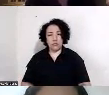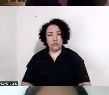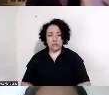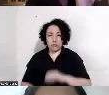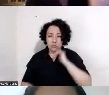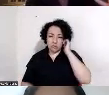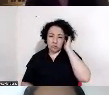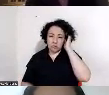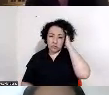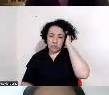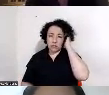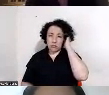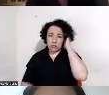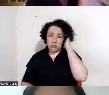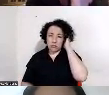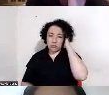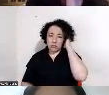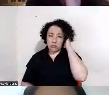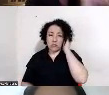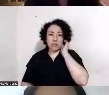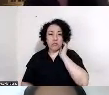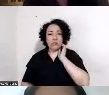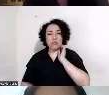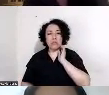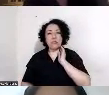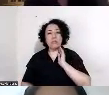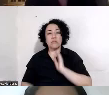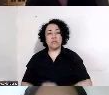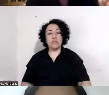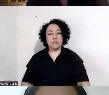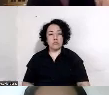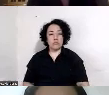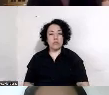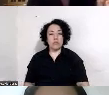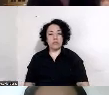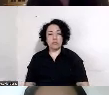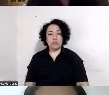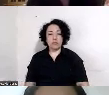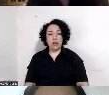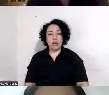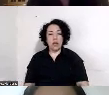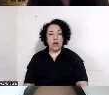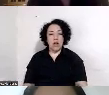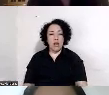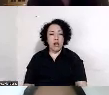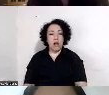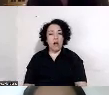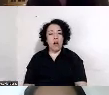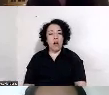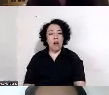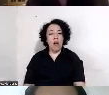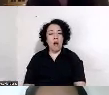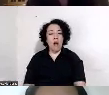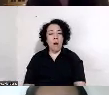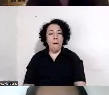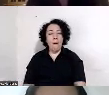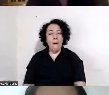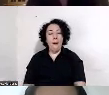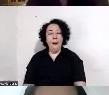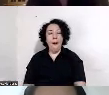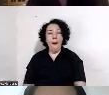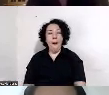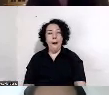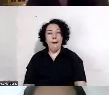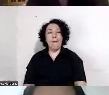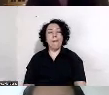content classes, honors classes, accelerated classes. These things worked for these students. Na parte do